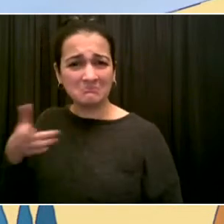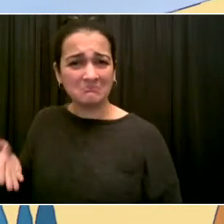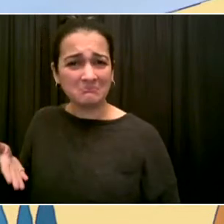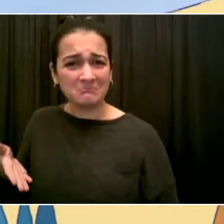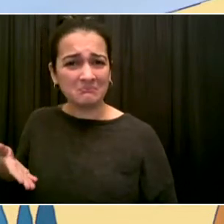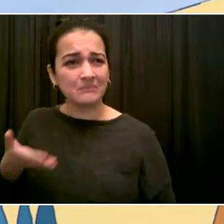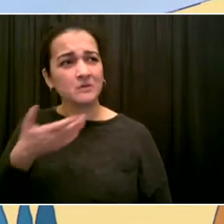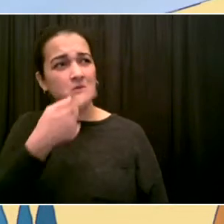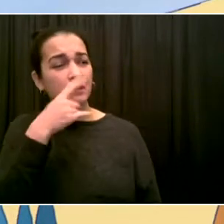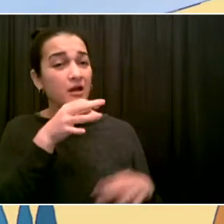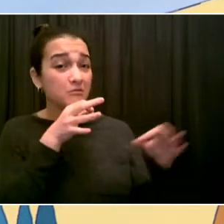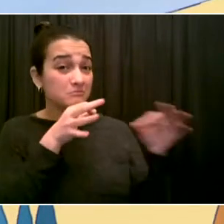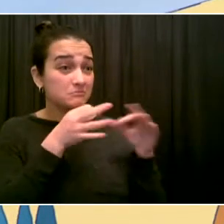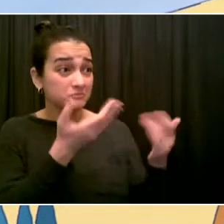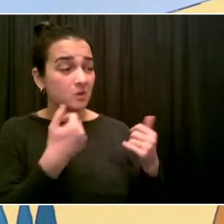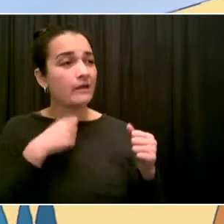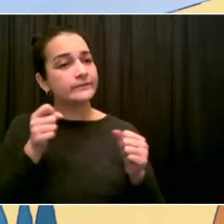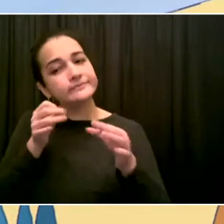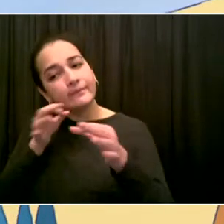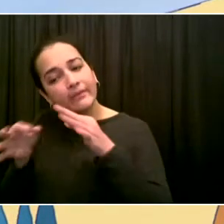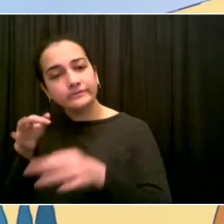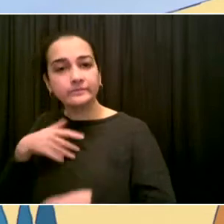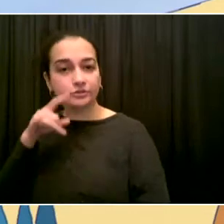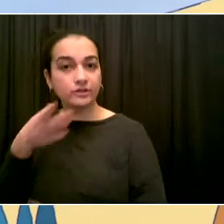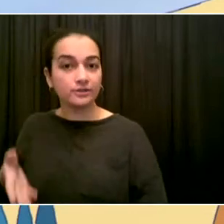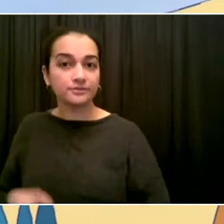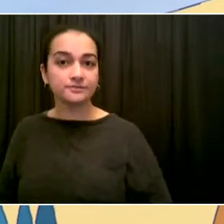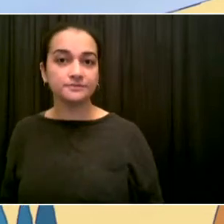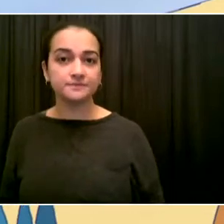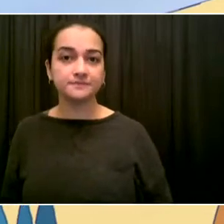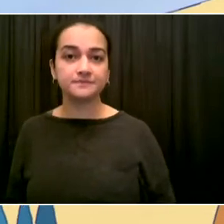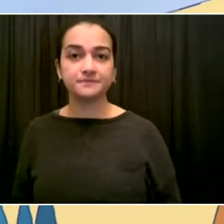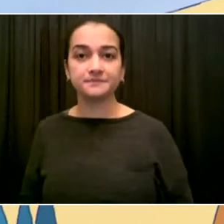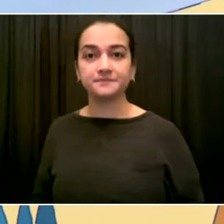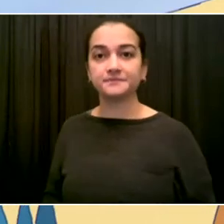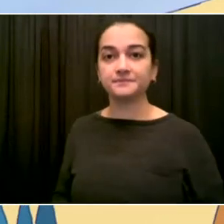Listen, Michael, I know the question is from the heart, but let me put it in perspective.